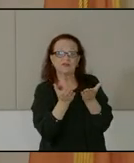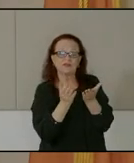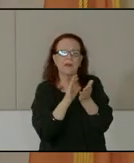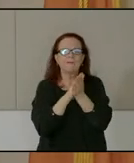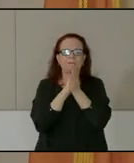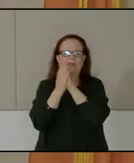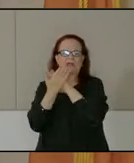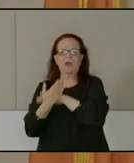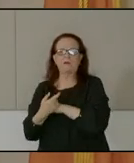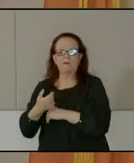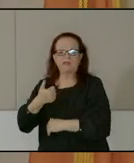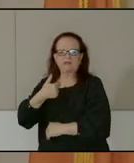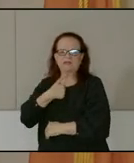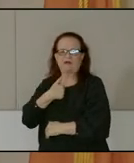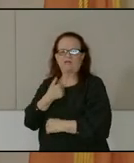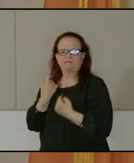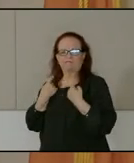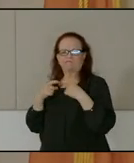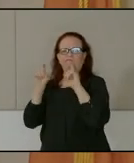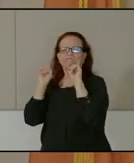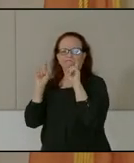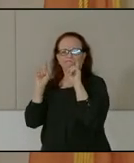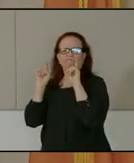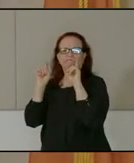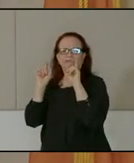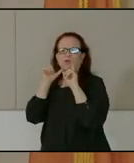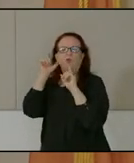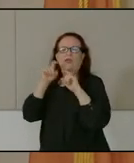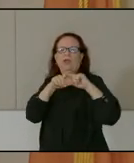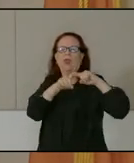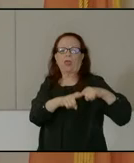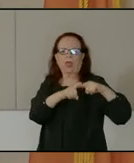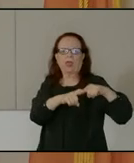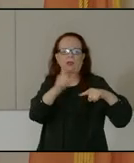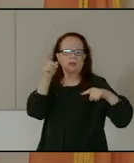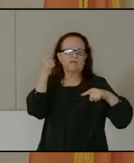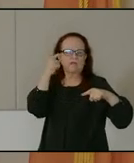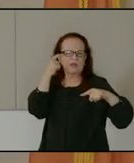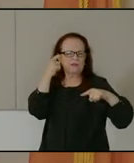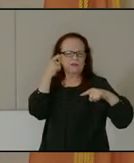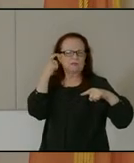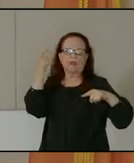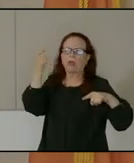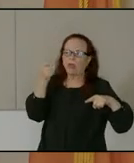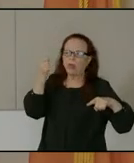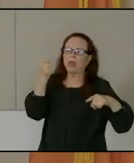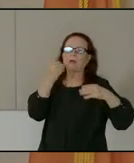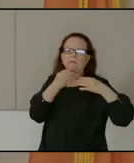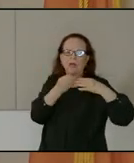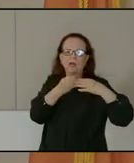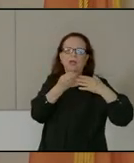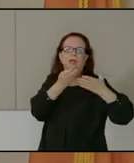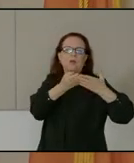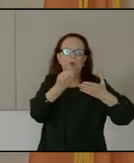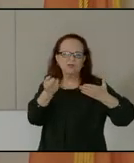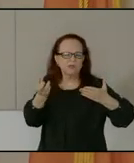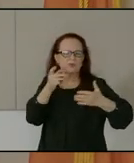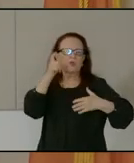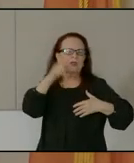those that are self-sufficient quickly and will not be using government assistance. And then most recently, we've been